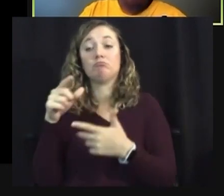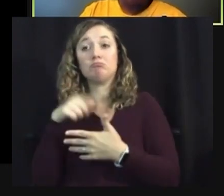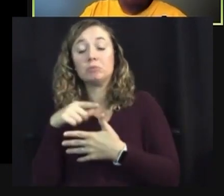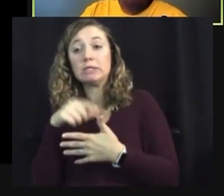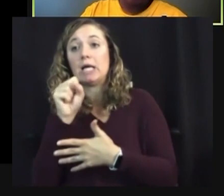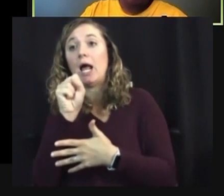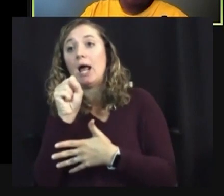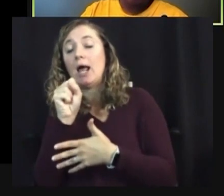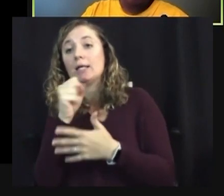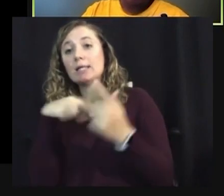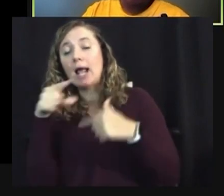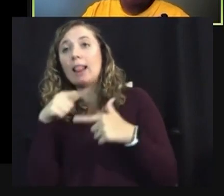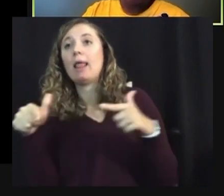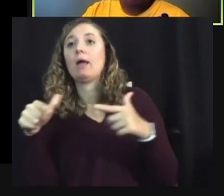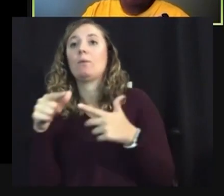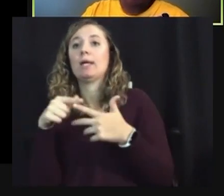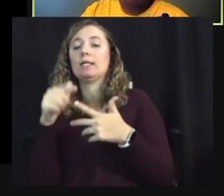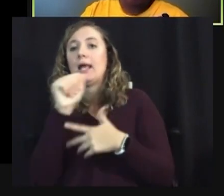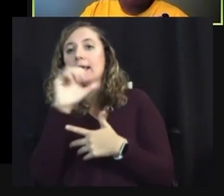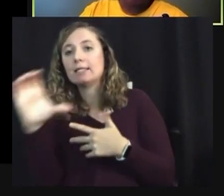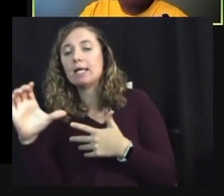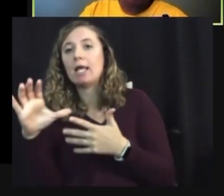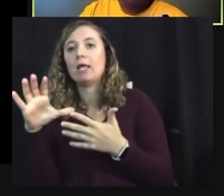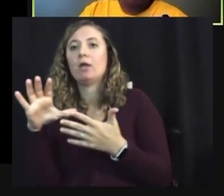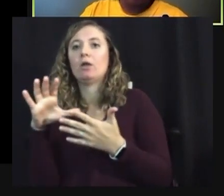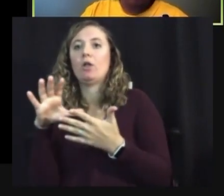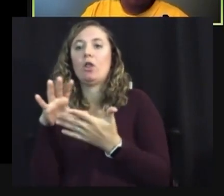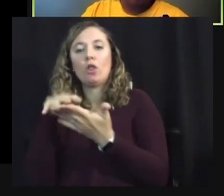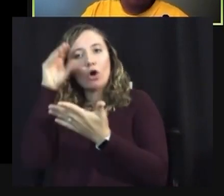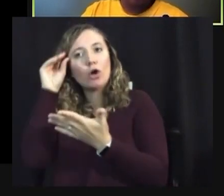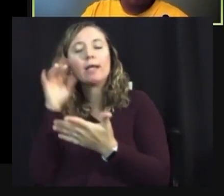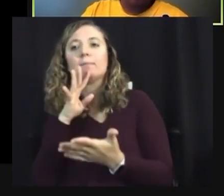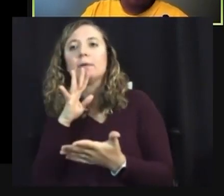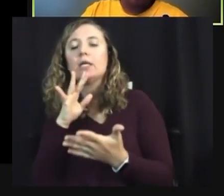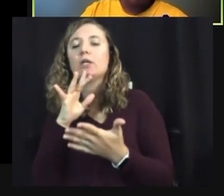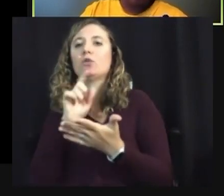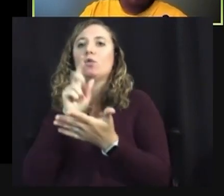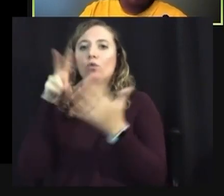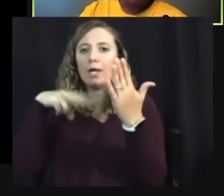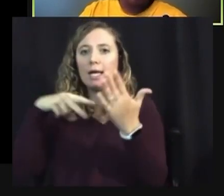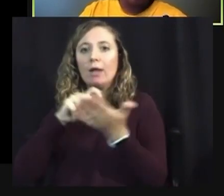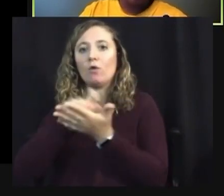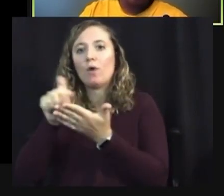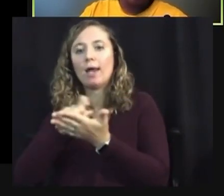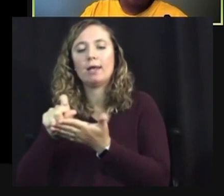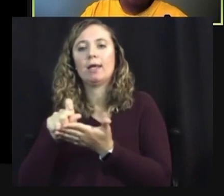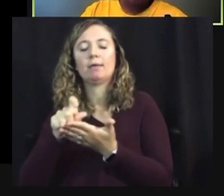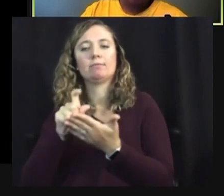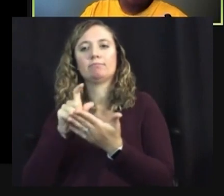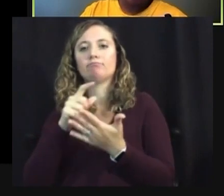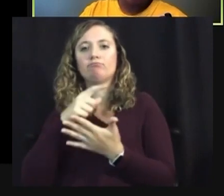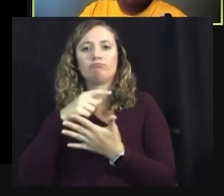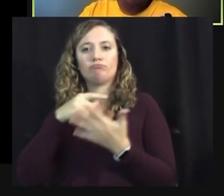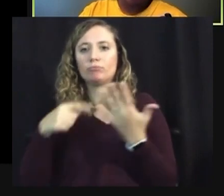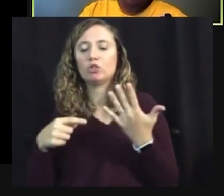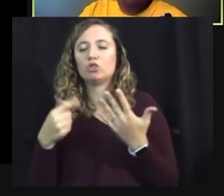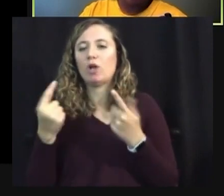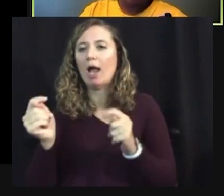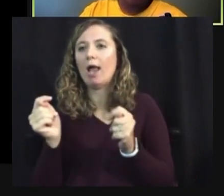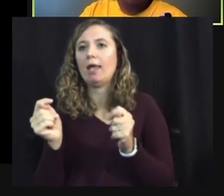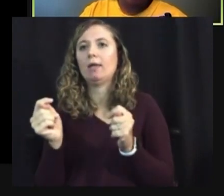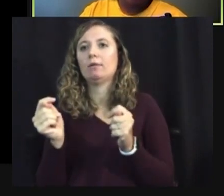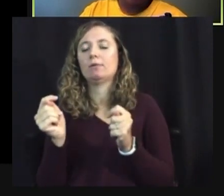AAC, learning speech, writing, reading, etc. Try to take an approach that uses all